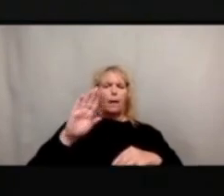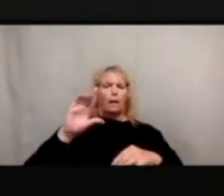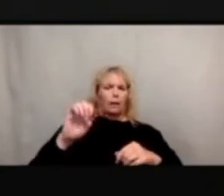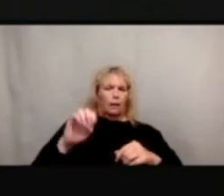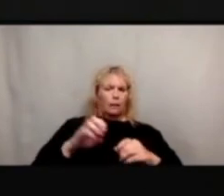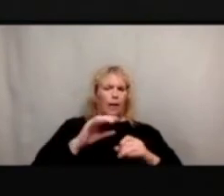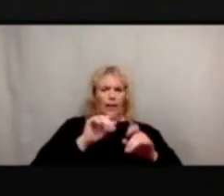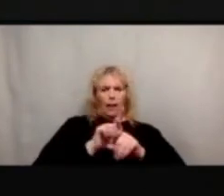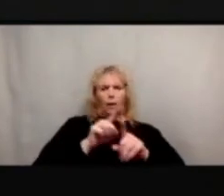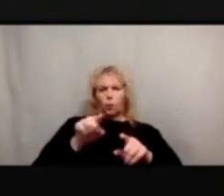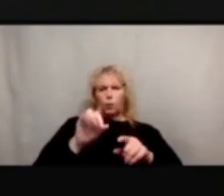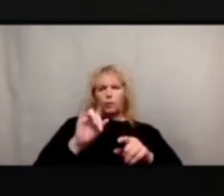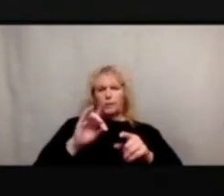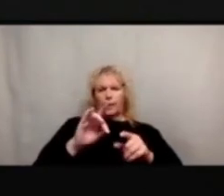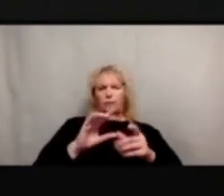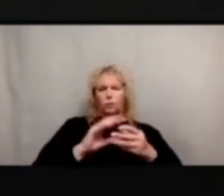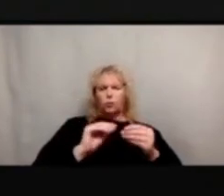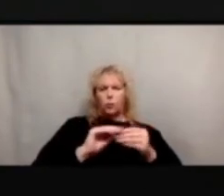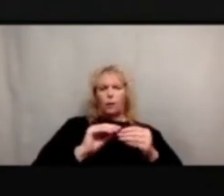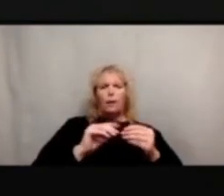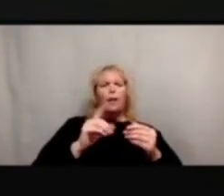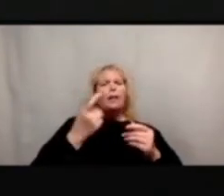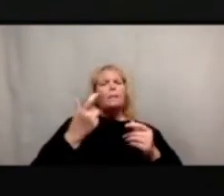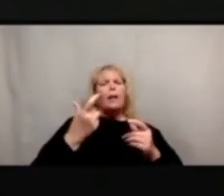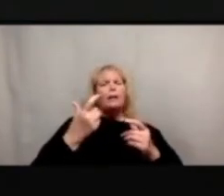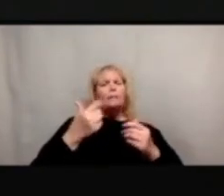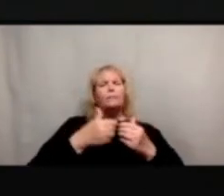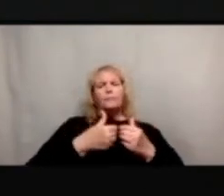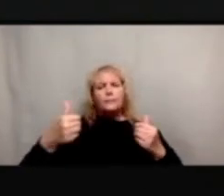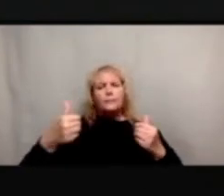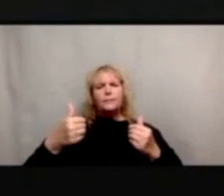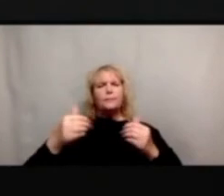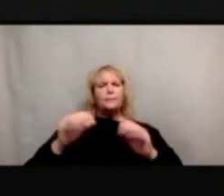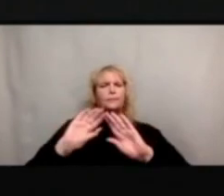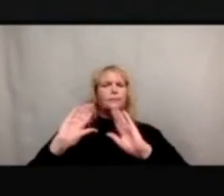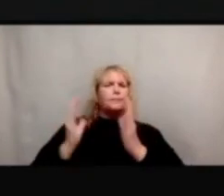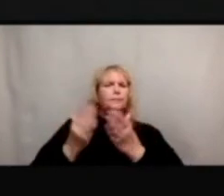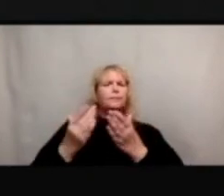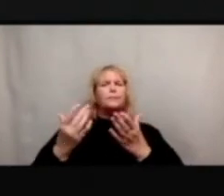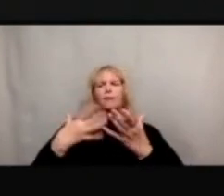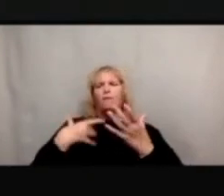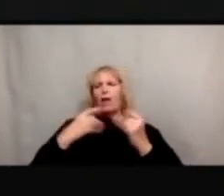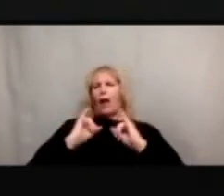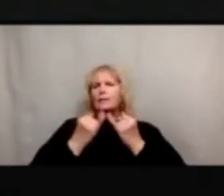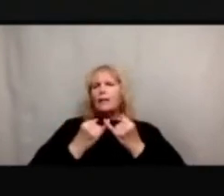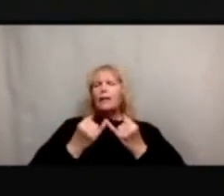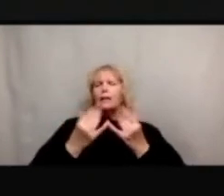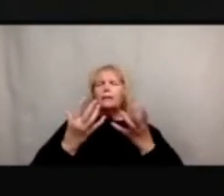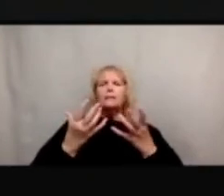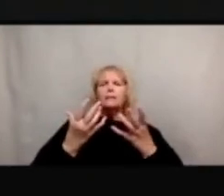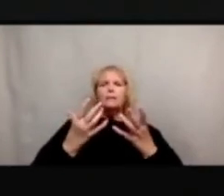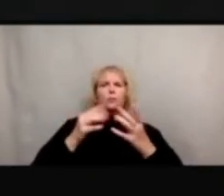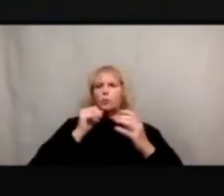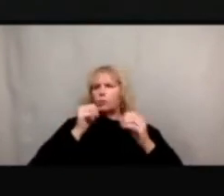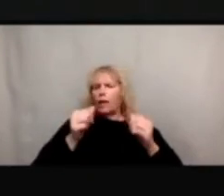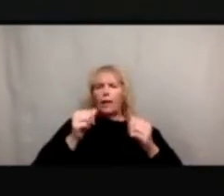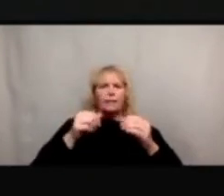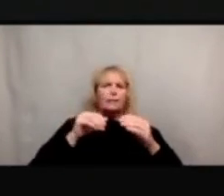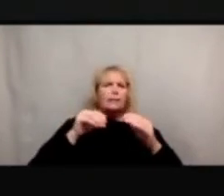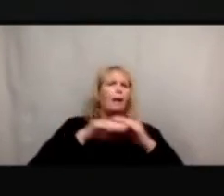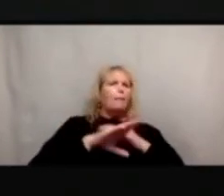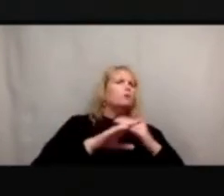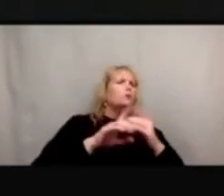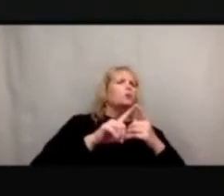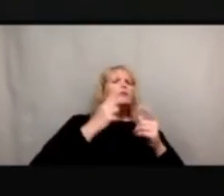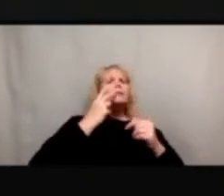you were describing, this more sort of isolated environment. They haven't had access to their peers, their teachers, social workers, things like that.